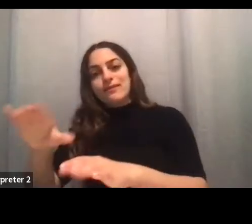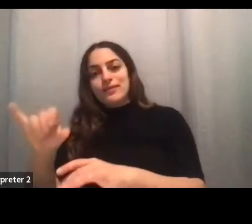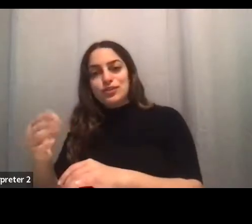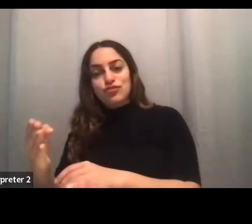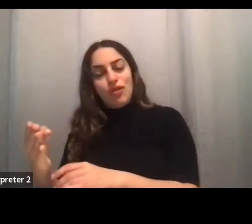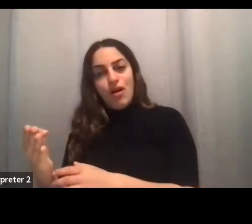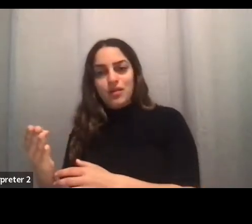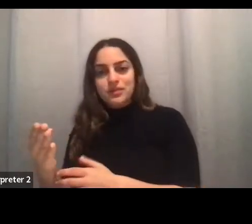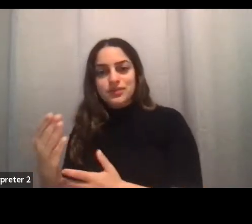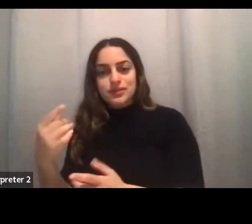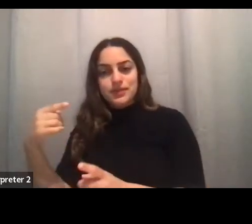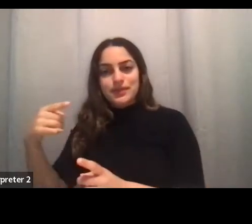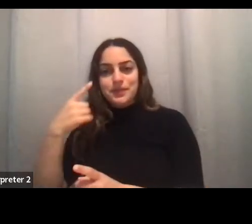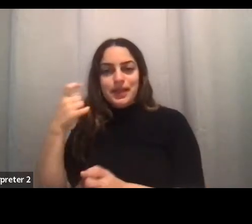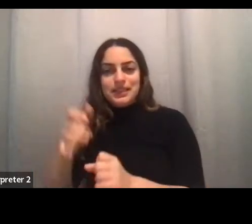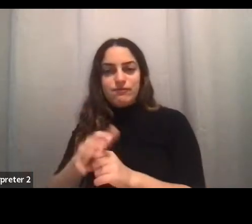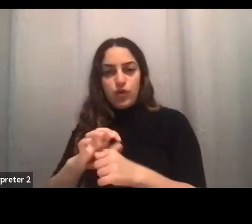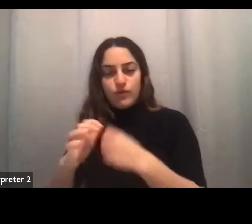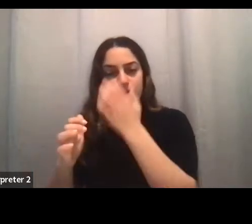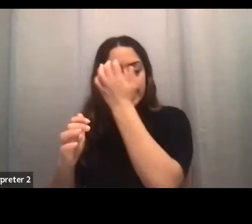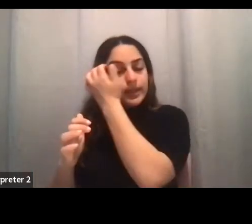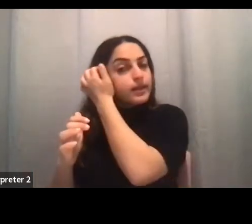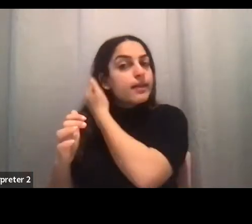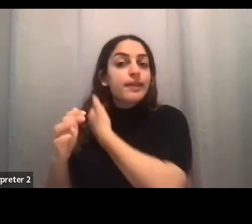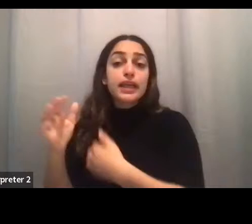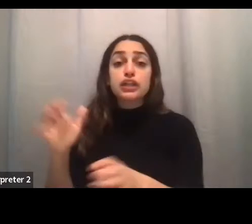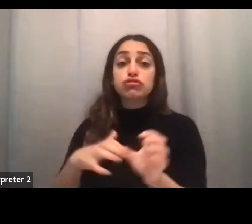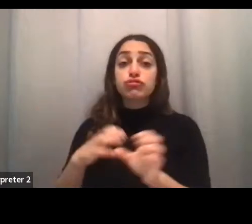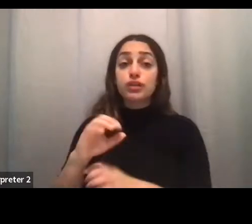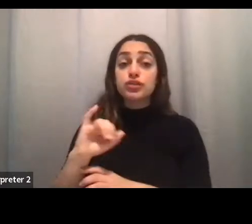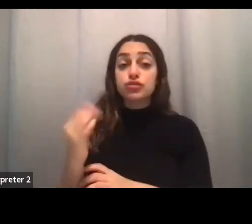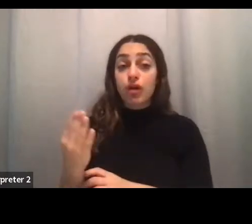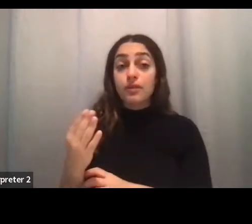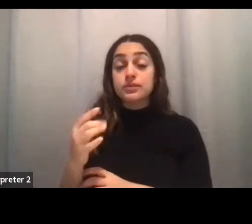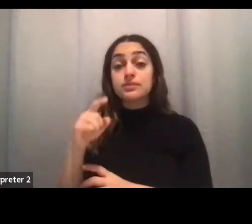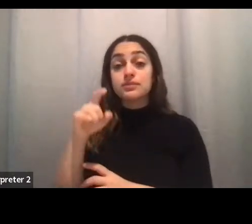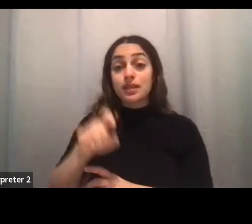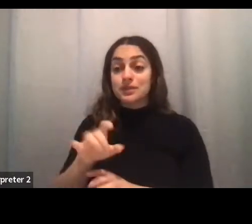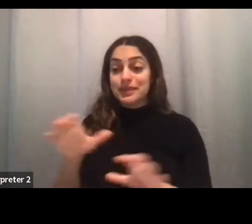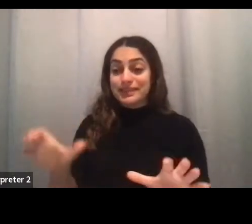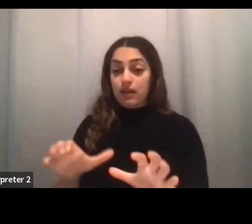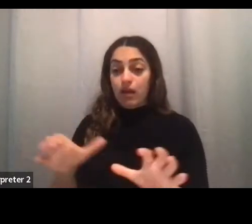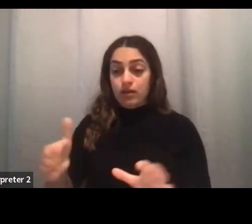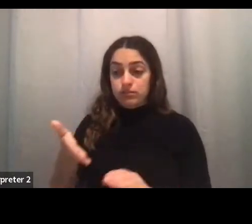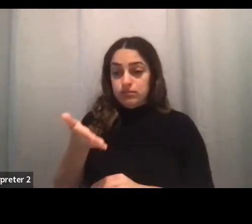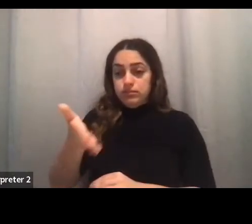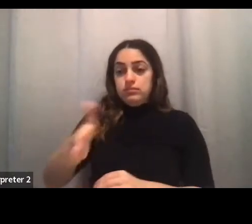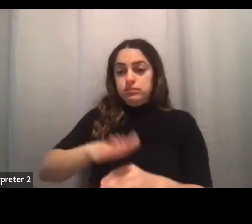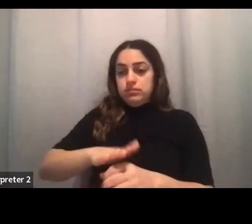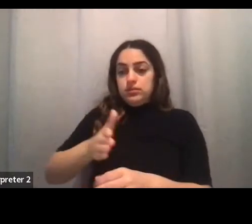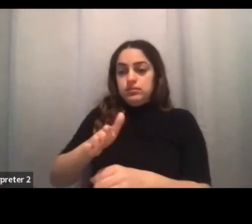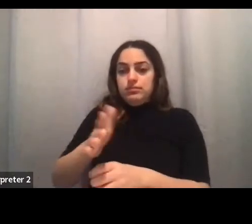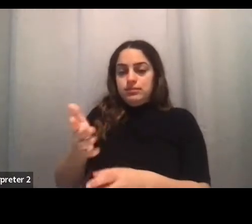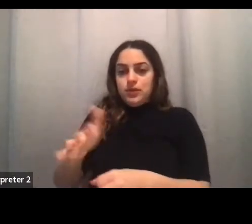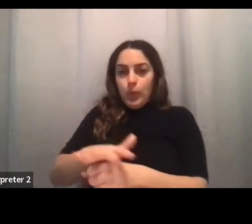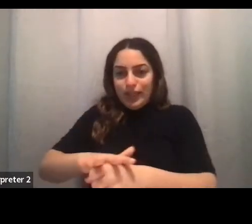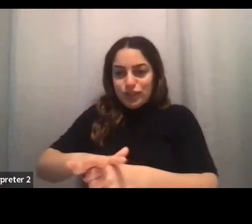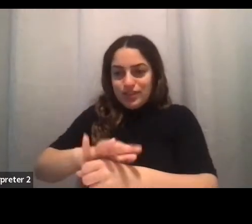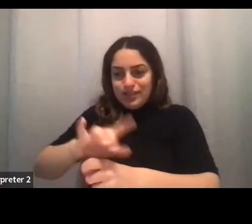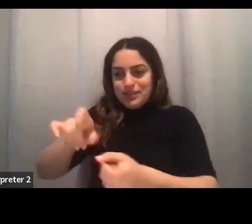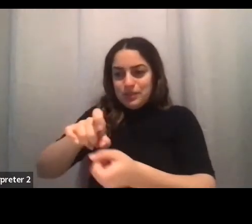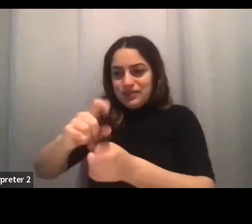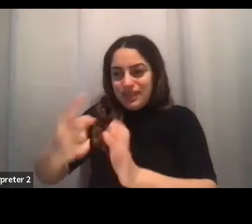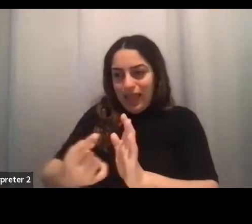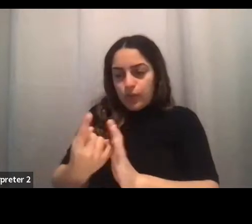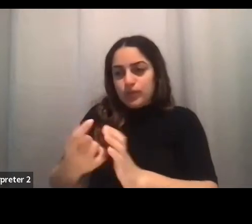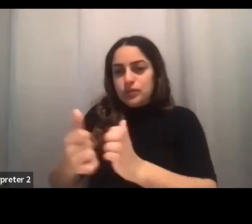covid that construction jobs have to be performed on site at fixed hours with a very limited